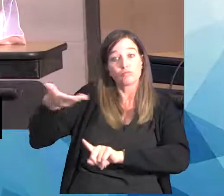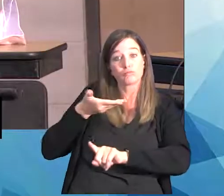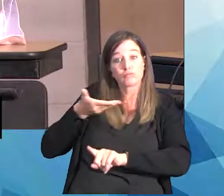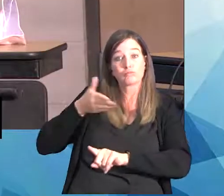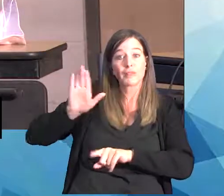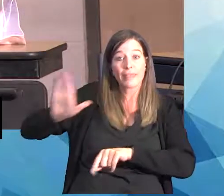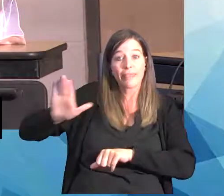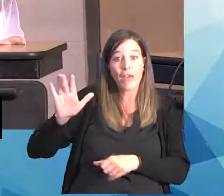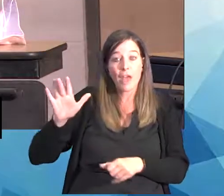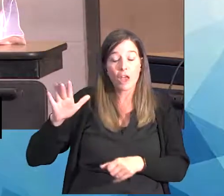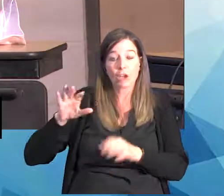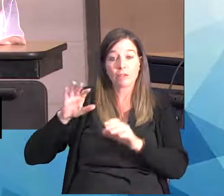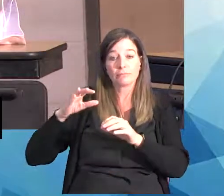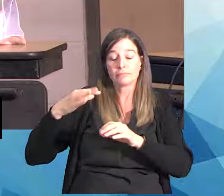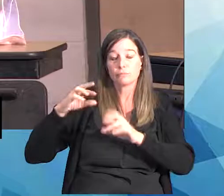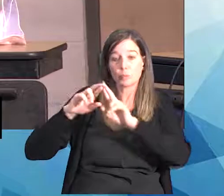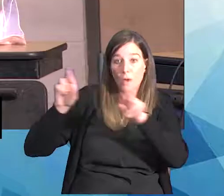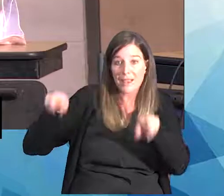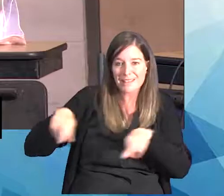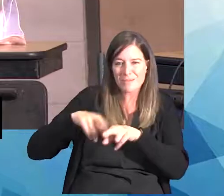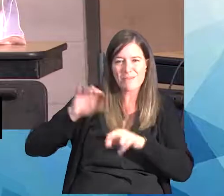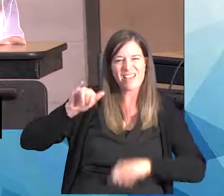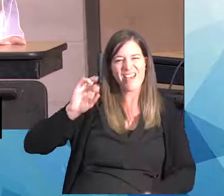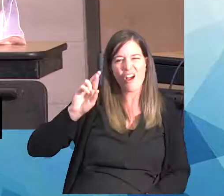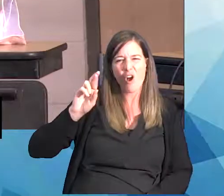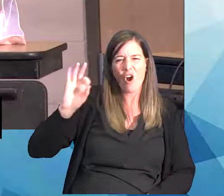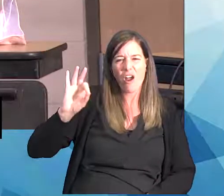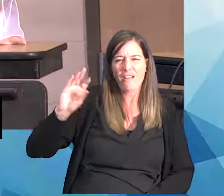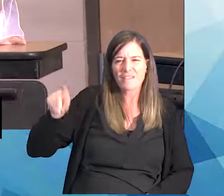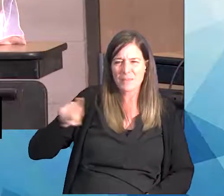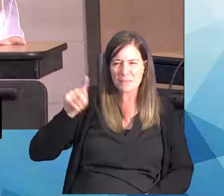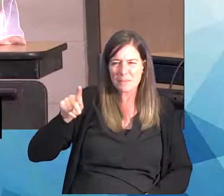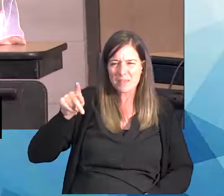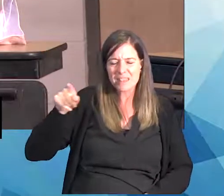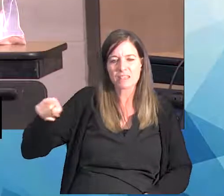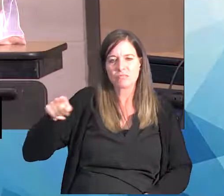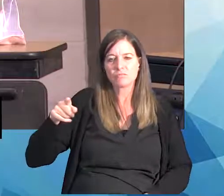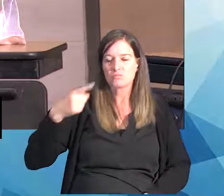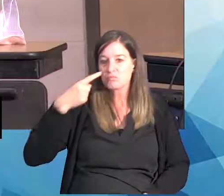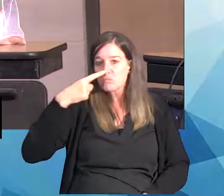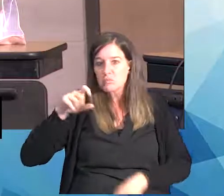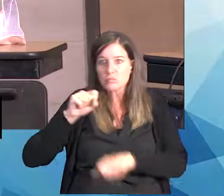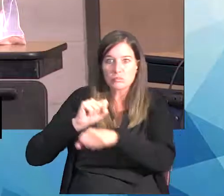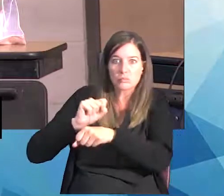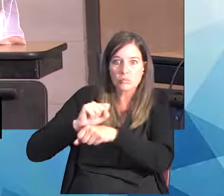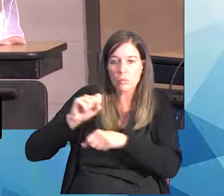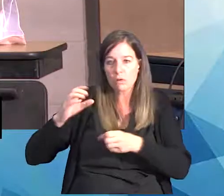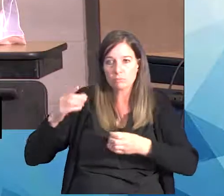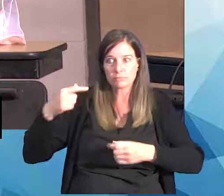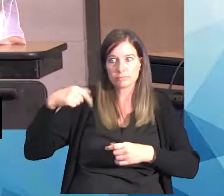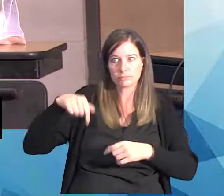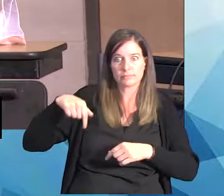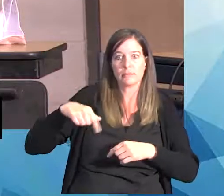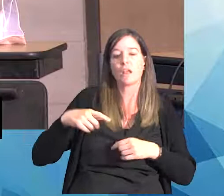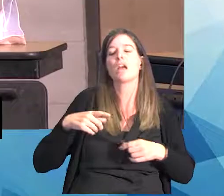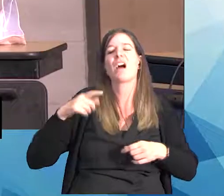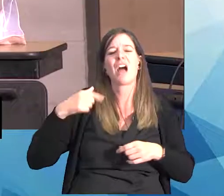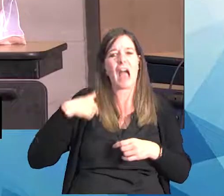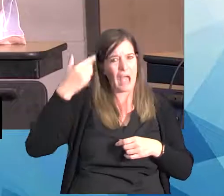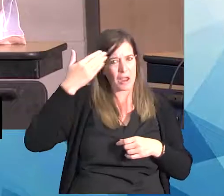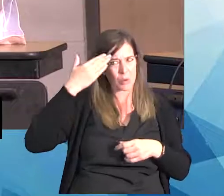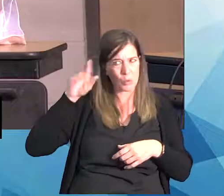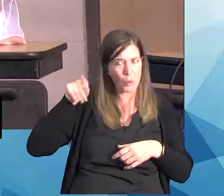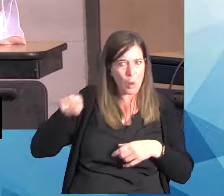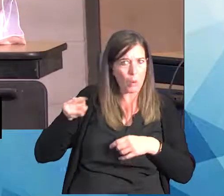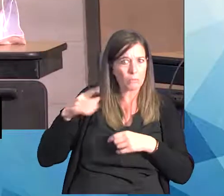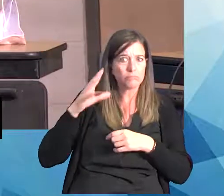I don't know that she necessarily has the experience working with deaf individuals and blind individuals. That, I think, was one part